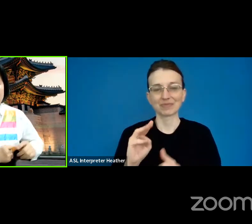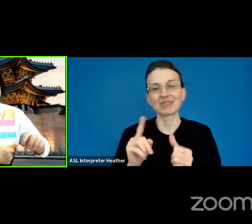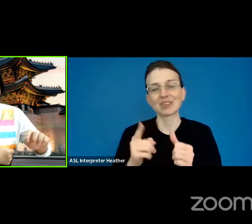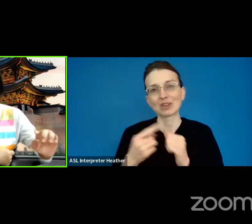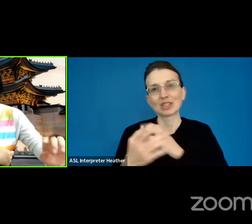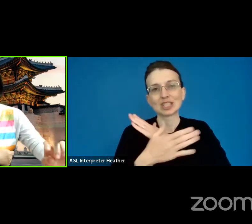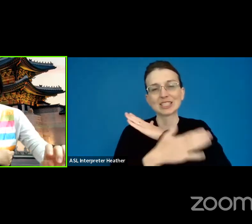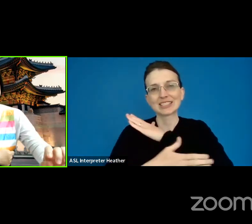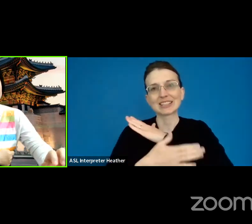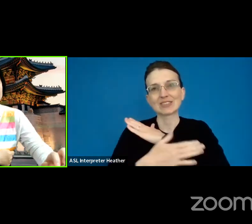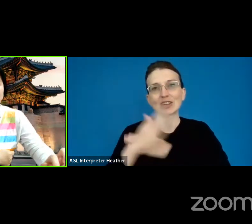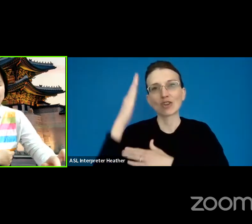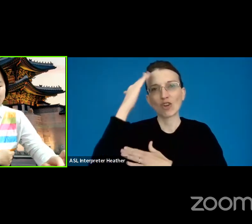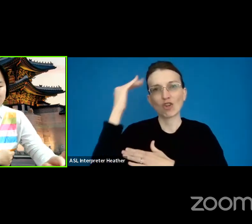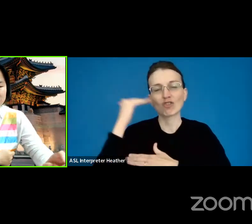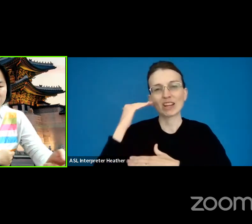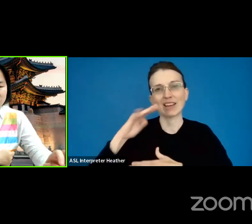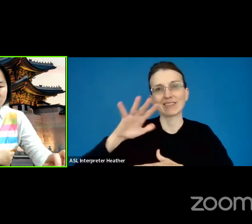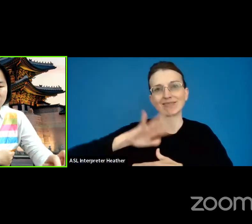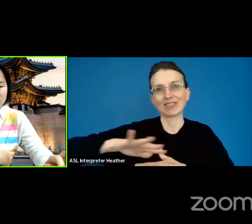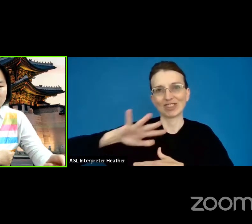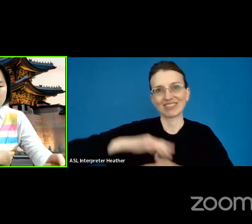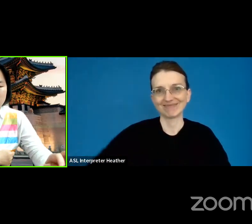Korean peninsula.